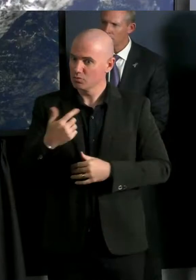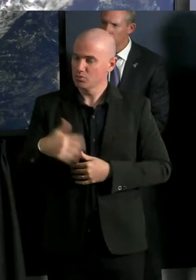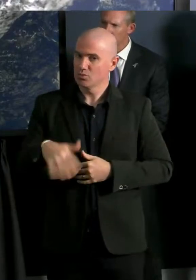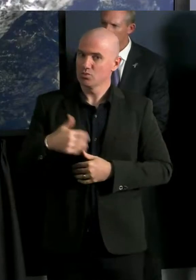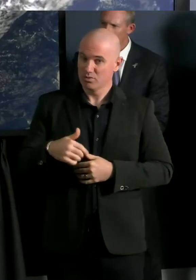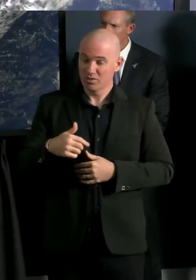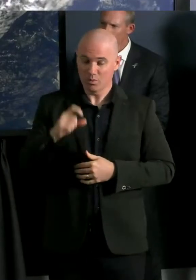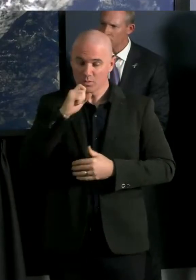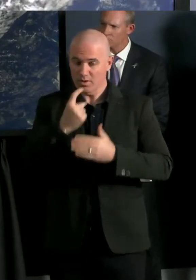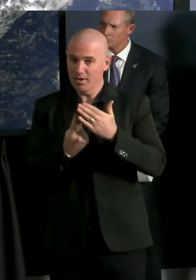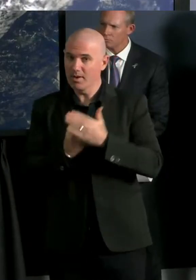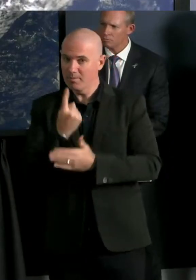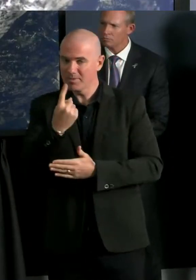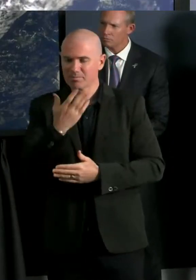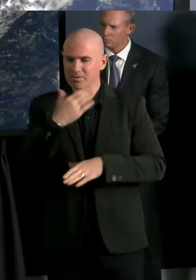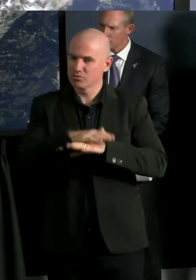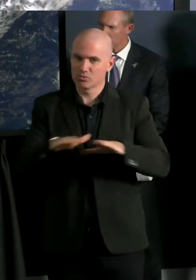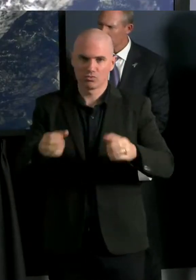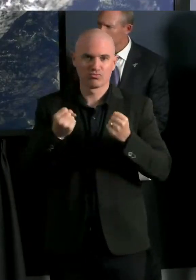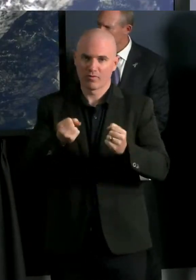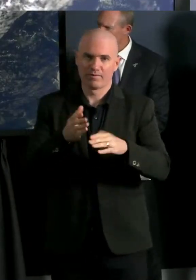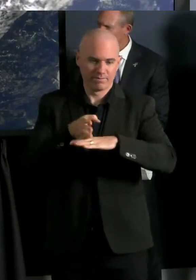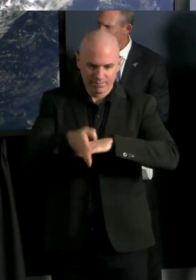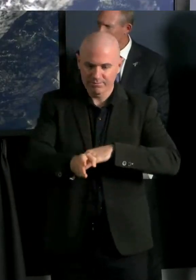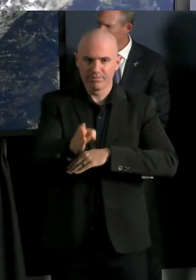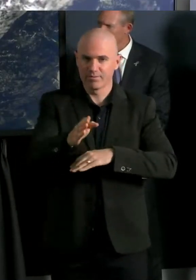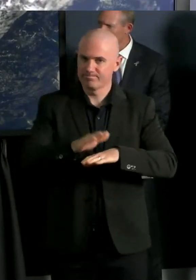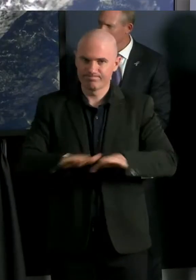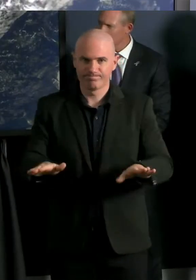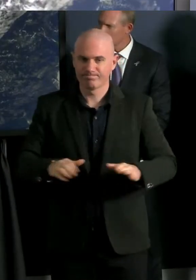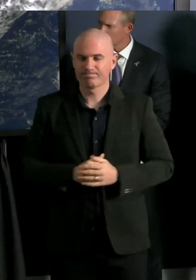we're expecting after this system. Thank you.